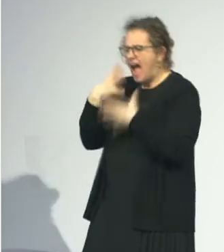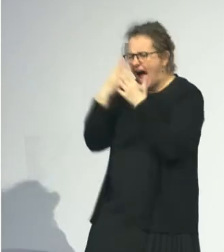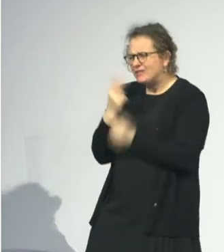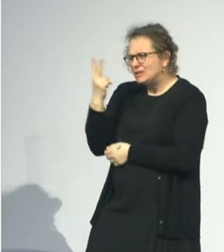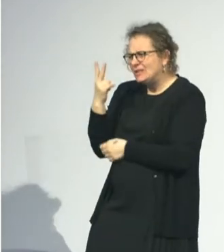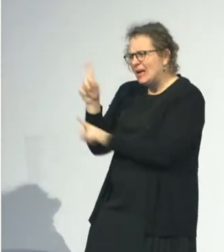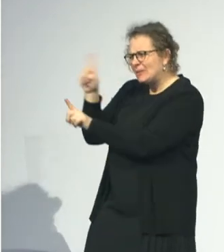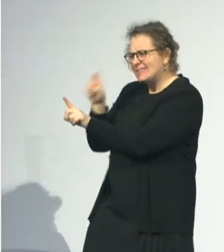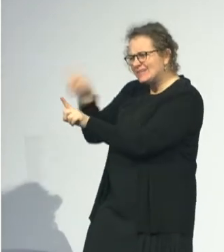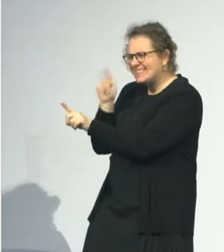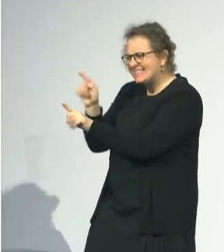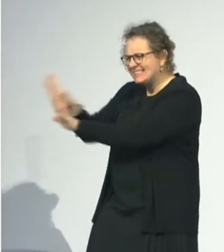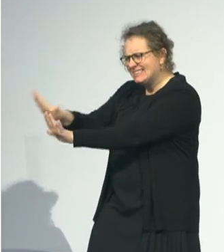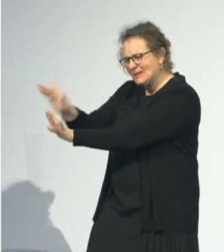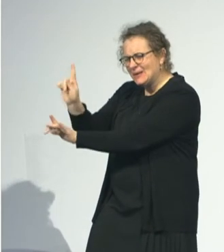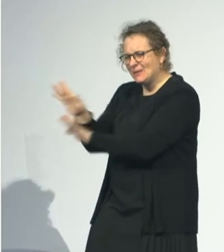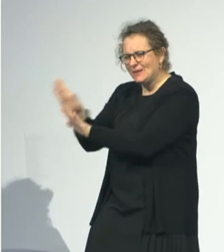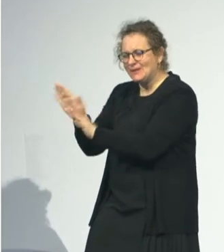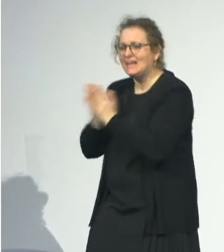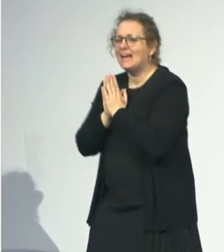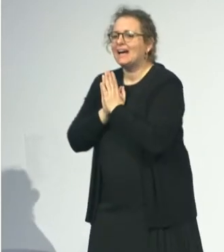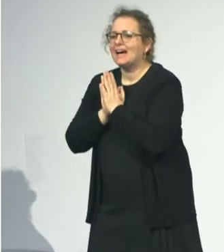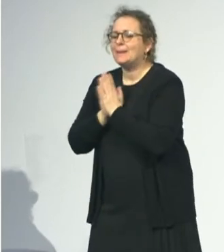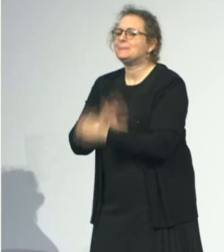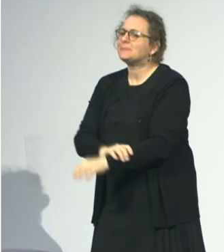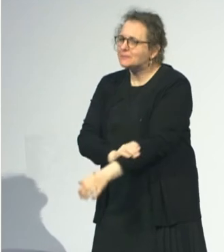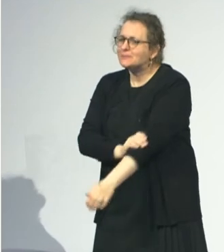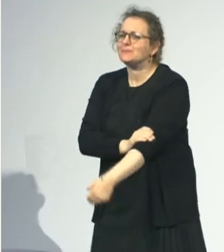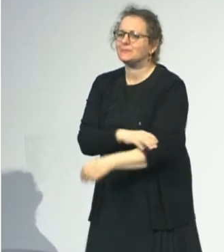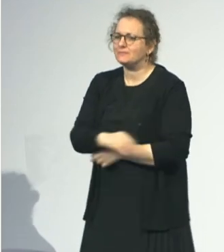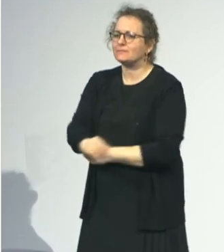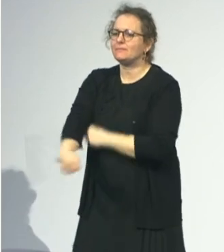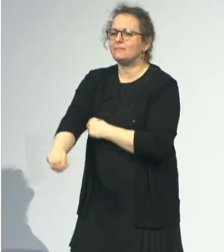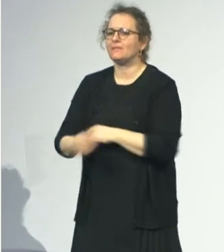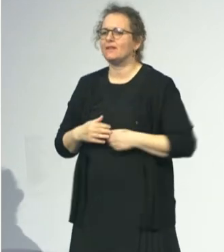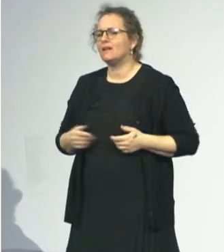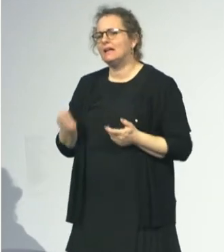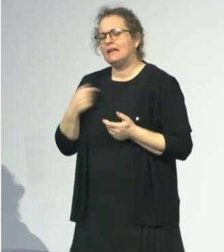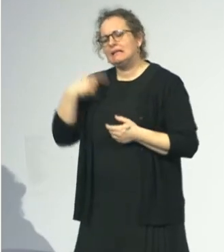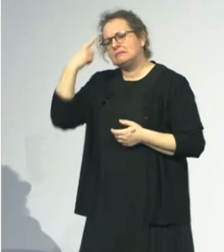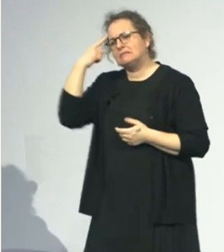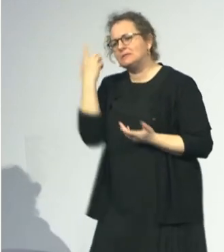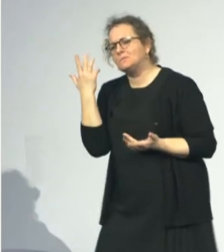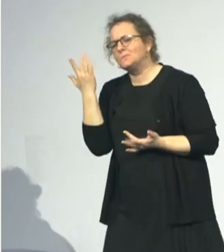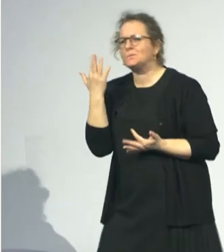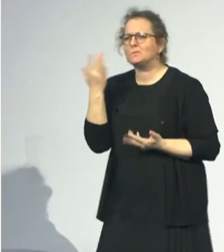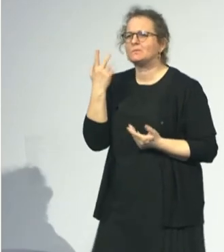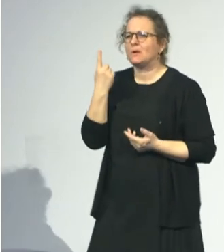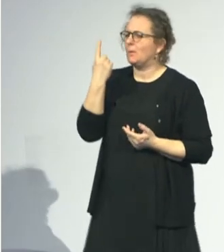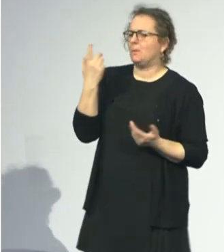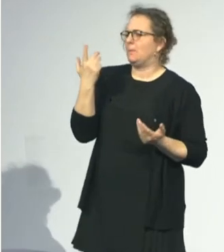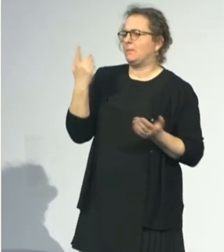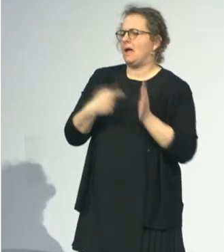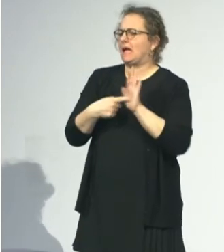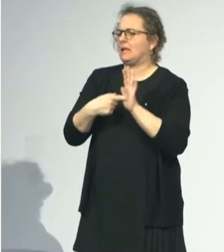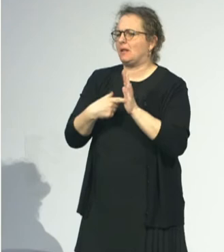thinking of perhaps writing two guides, one a short one and one a long one. And one would be a guide to getting the most